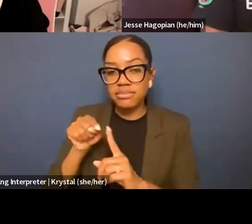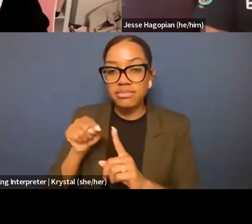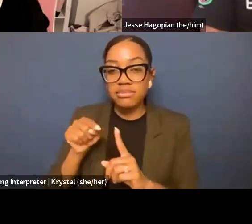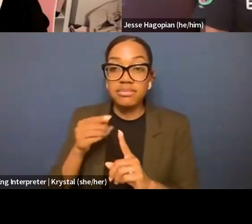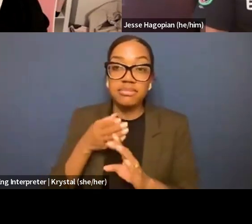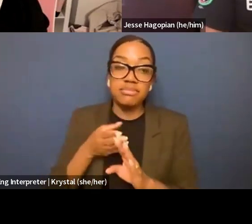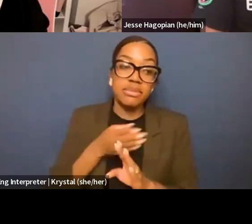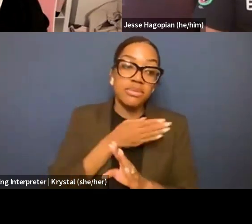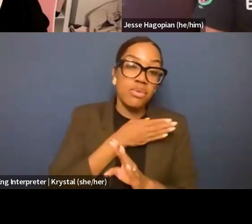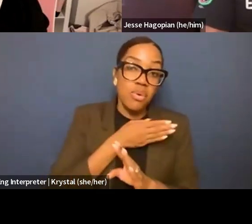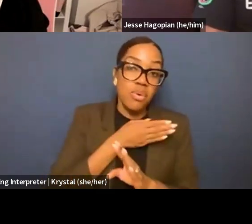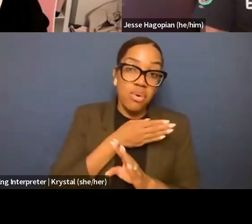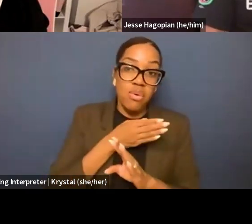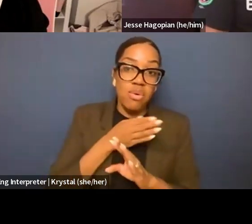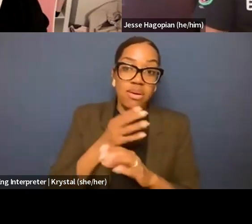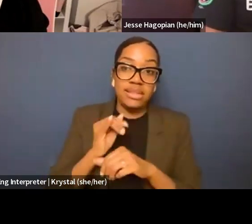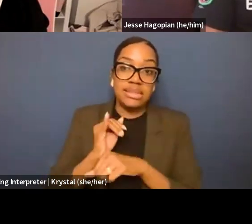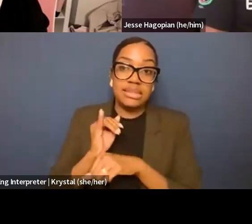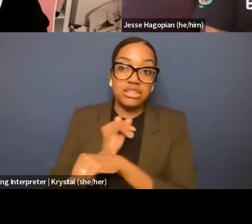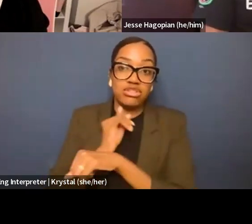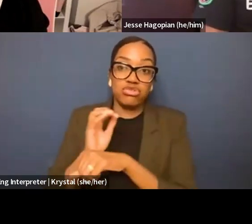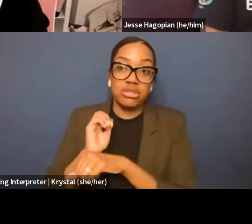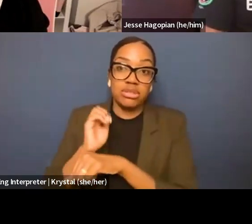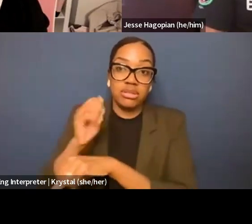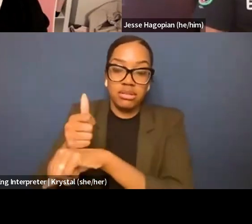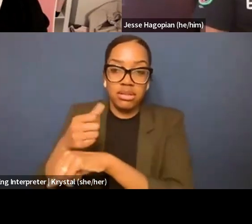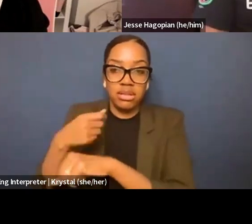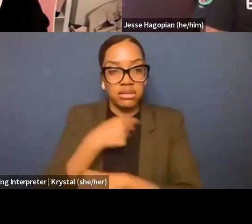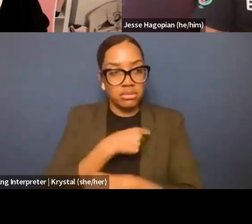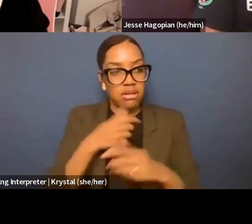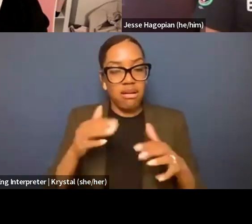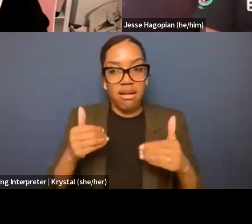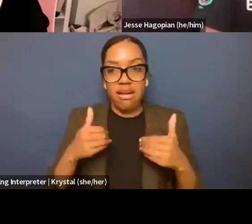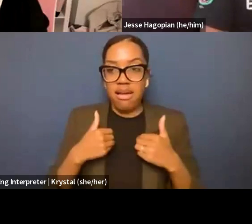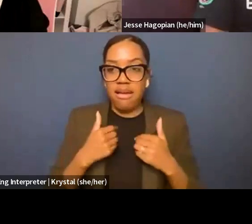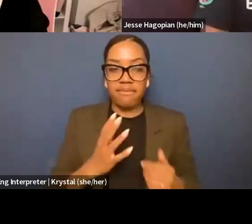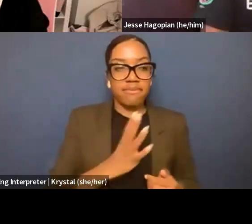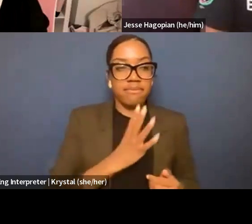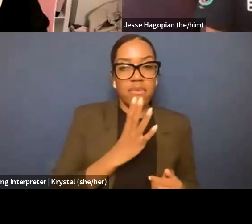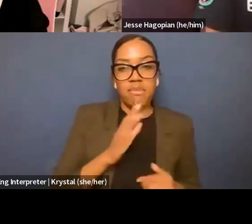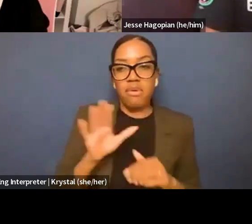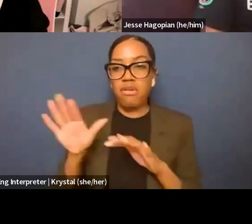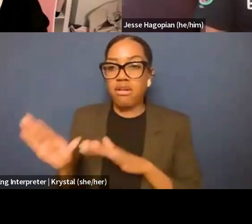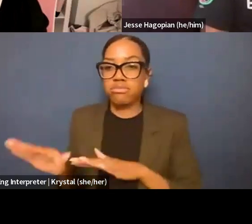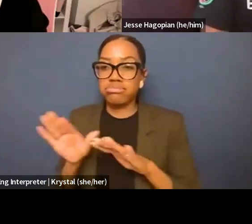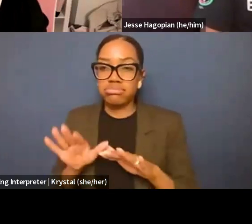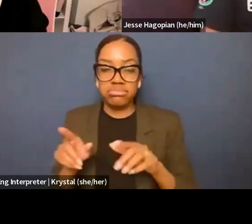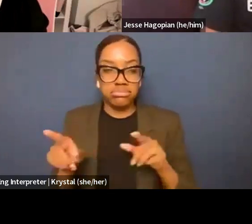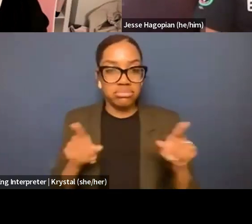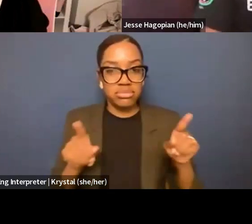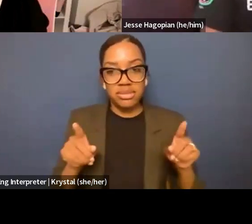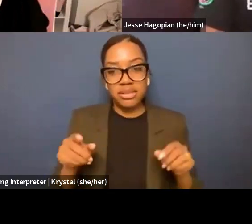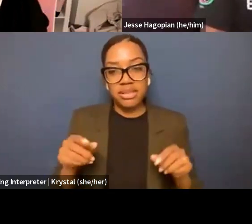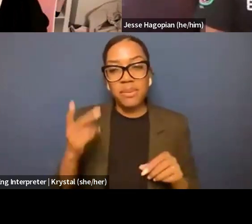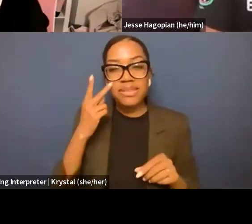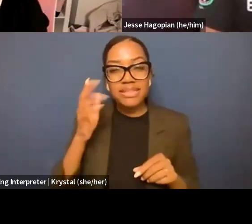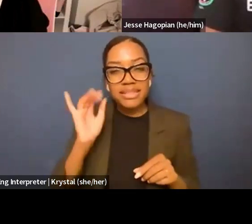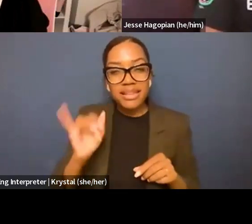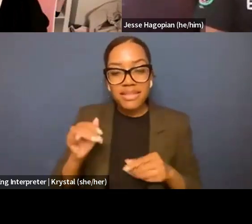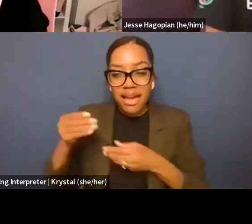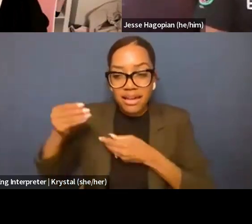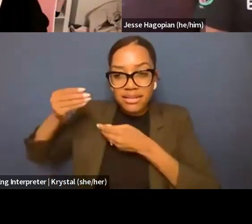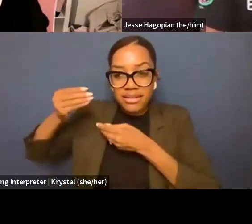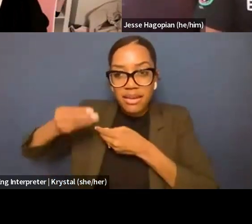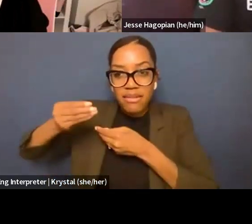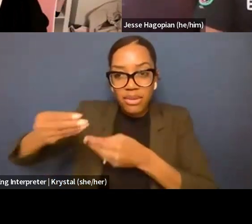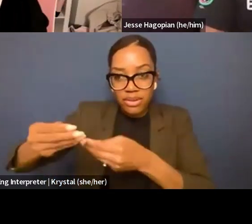there's a sort of institution building, and there's a sort of thread, I think, that we can see carried through. So that's a long-winded way